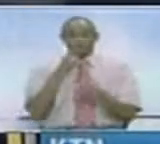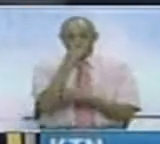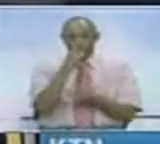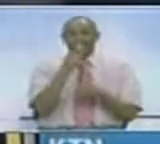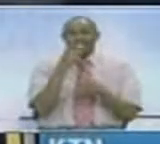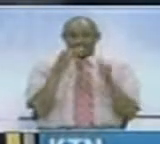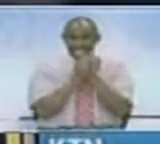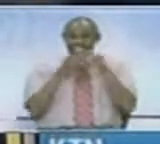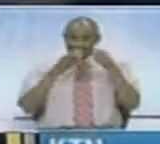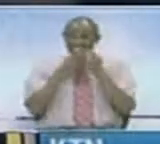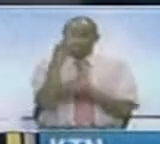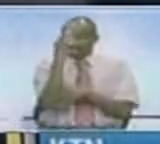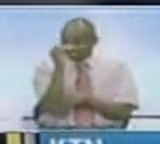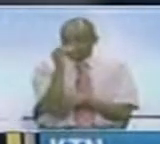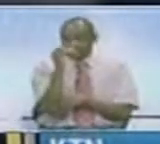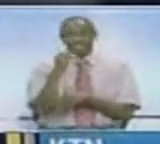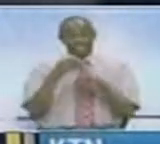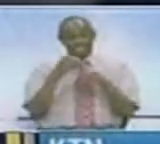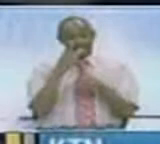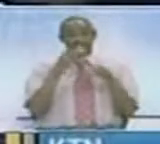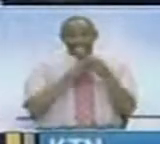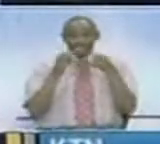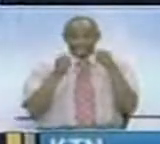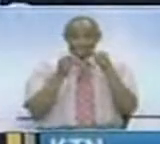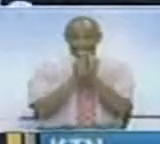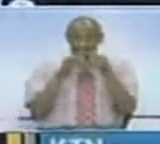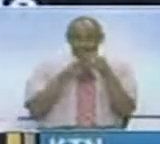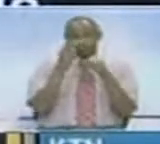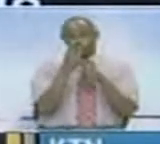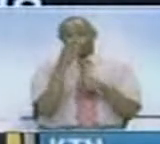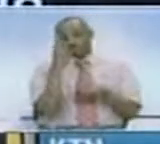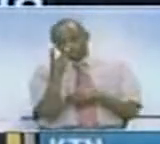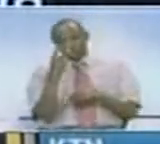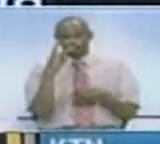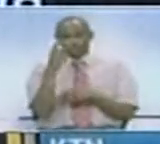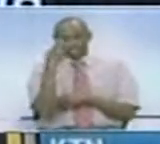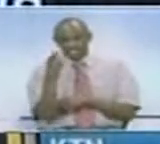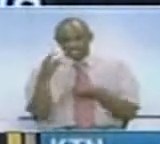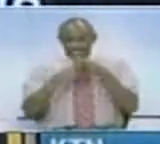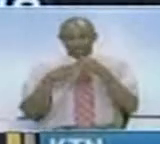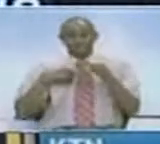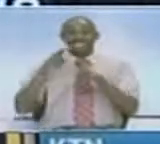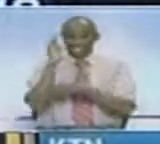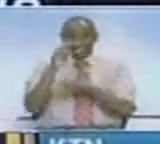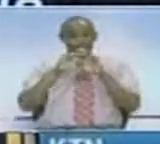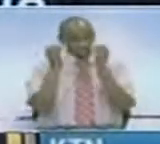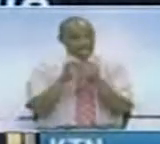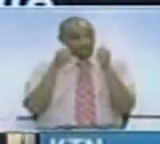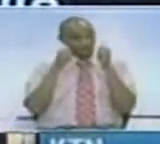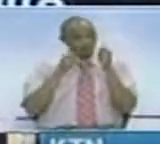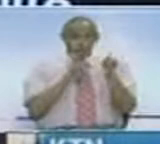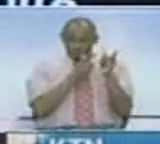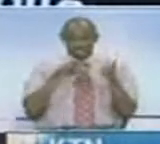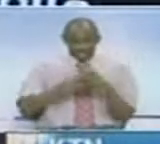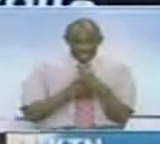1930, except in 1942 and 1946 because of the Second World War. Brazil,